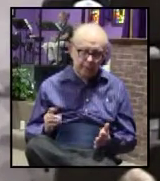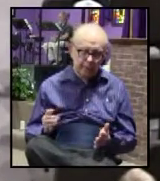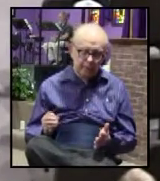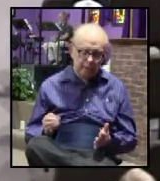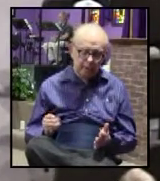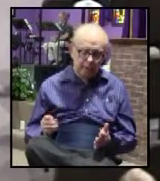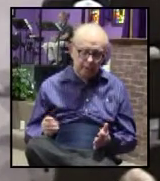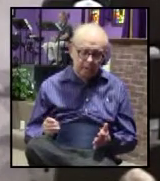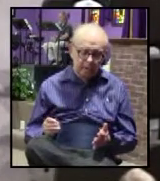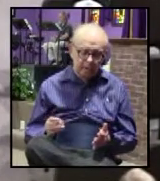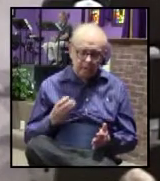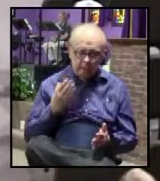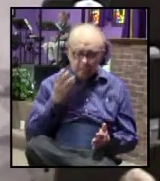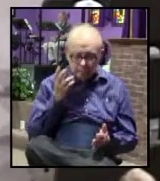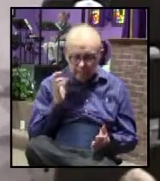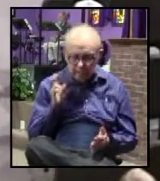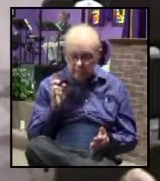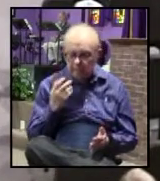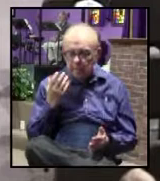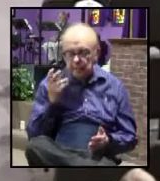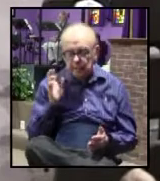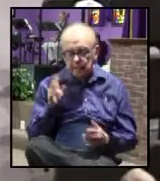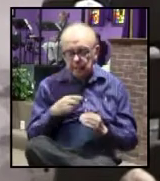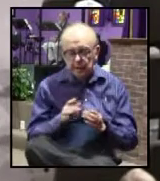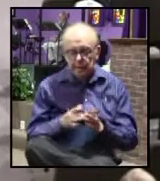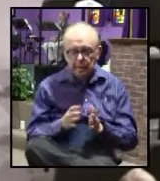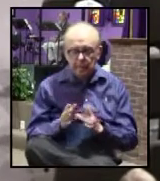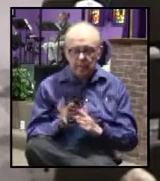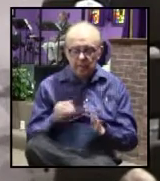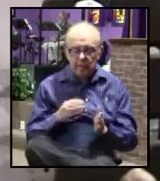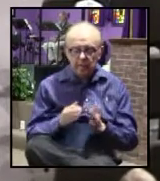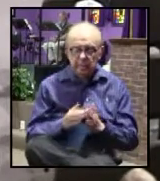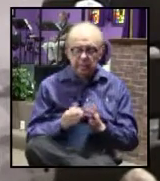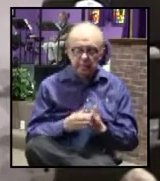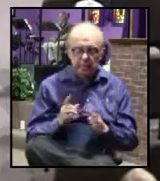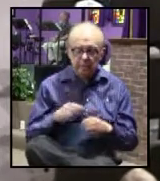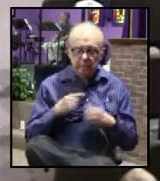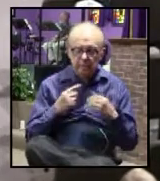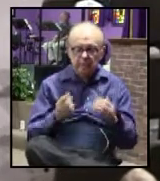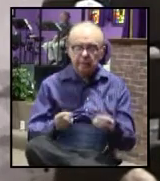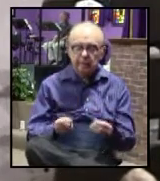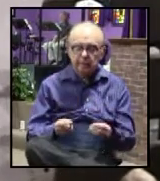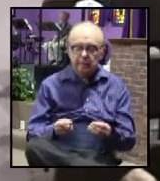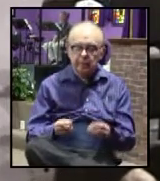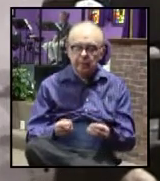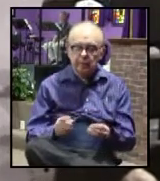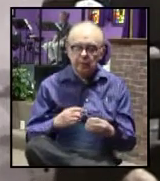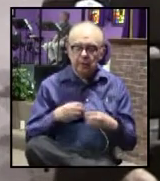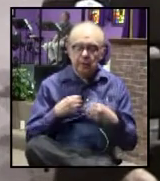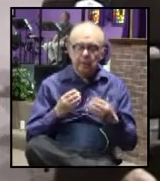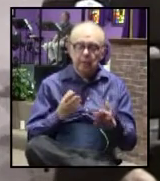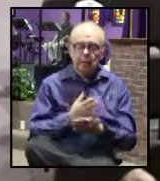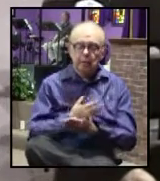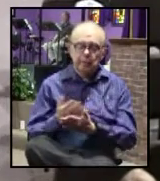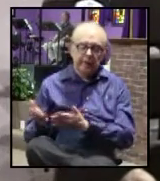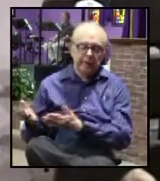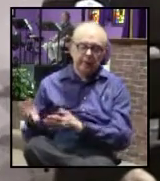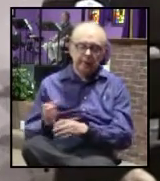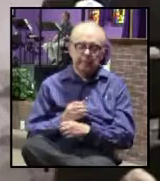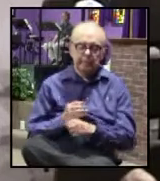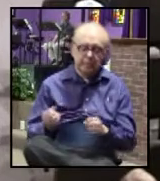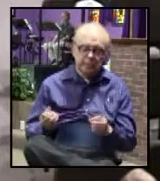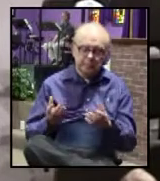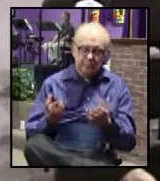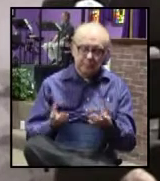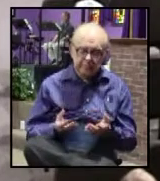and they simply don't want to hear about Jesus, but we have to take a message that's going to bring them salvation. We must be willing